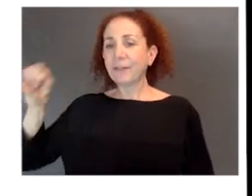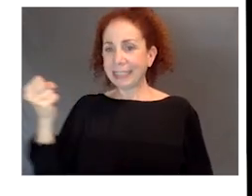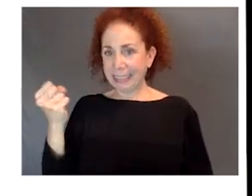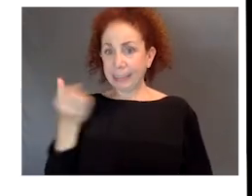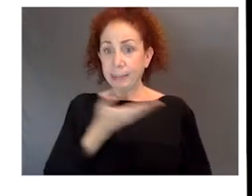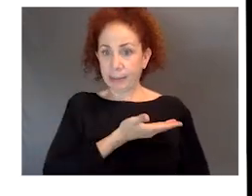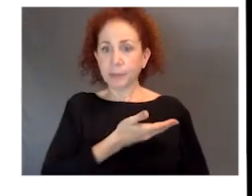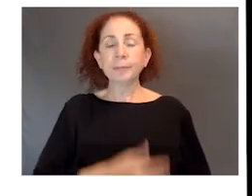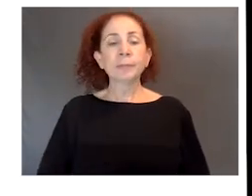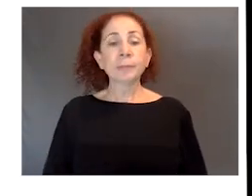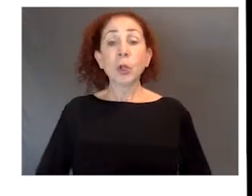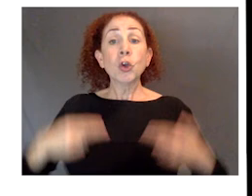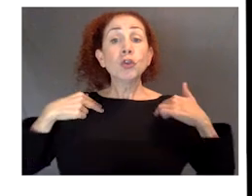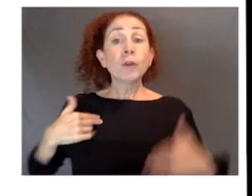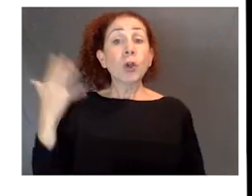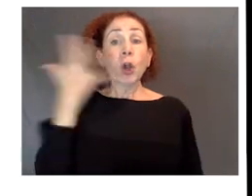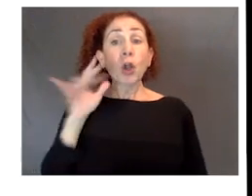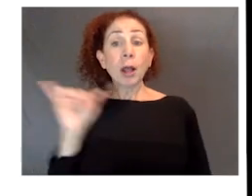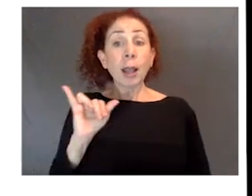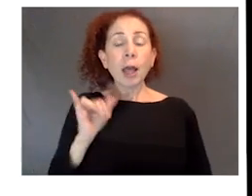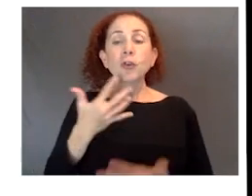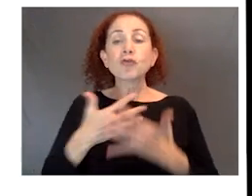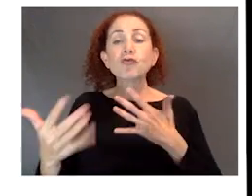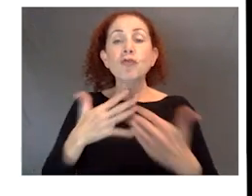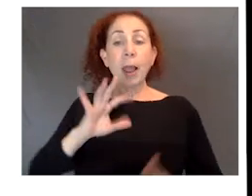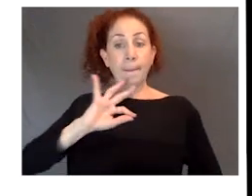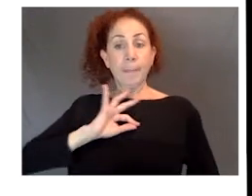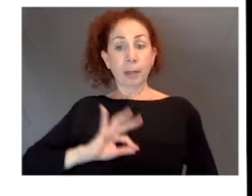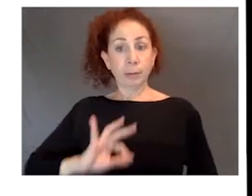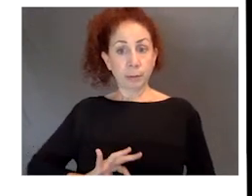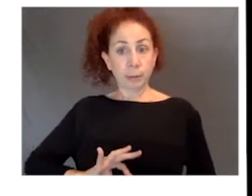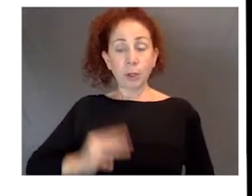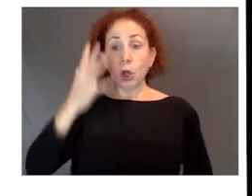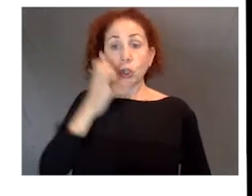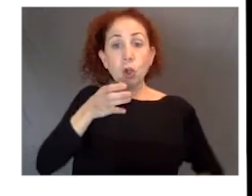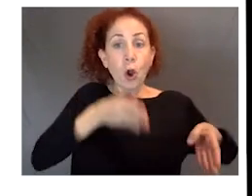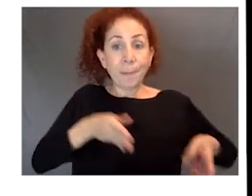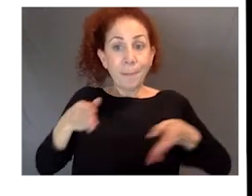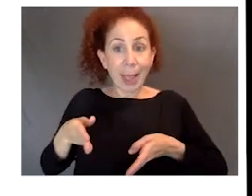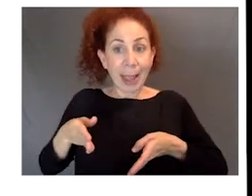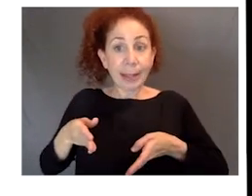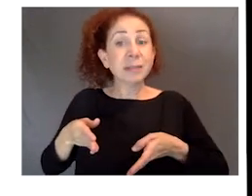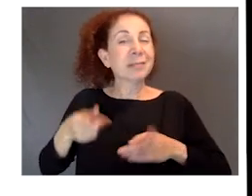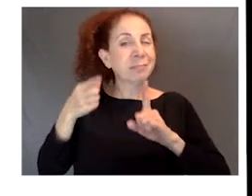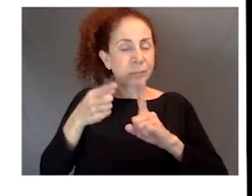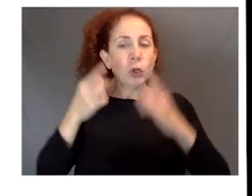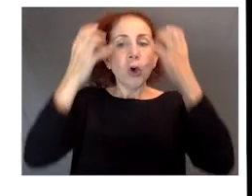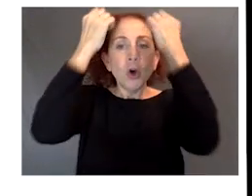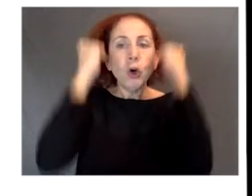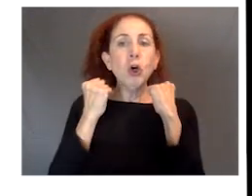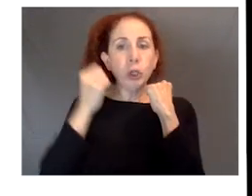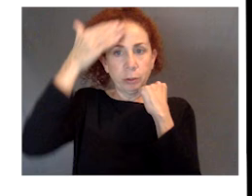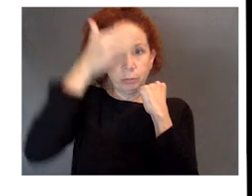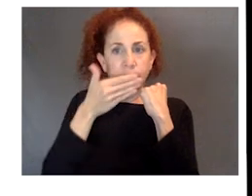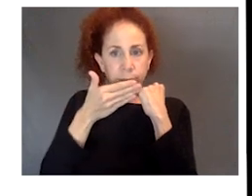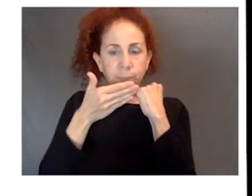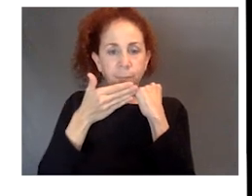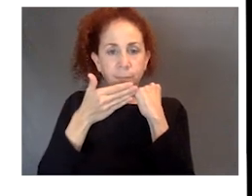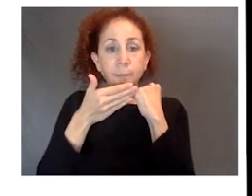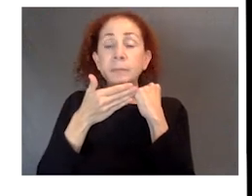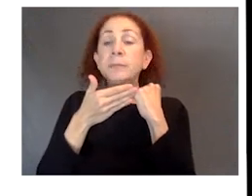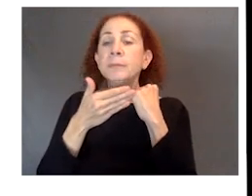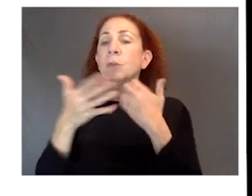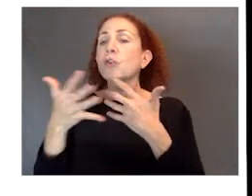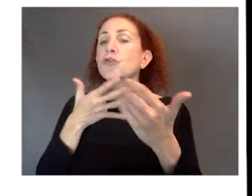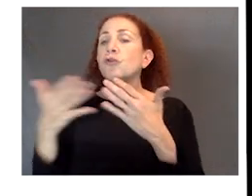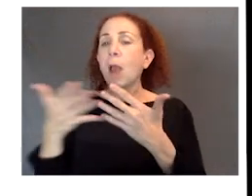1870s. The uniform consisted of a gray button-down shirt, dark pants, and most notably, a hood. The hood